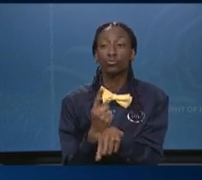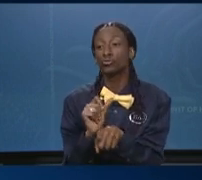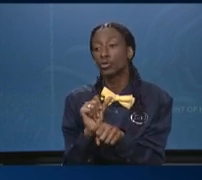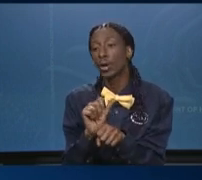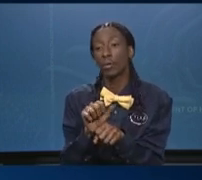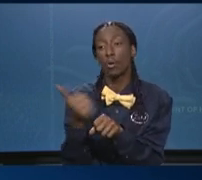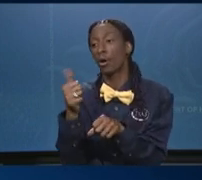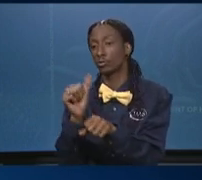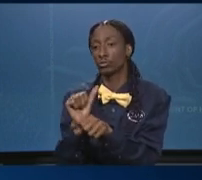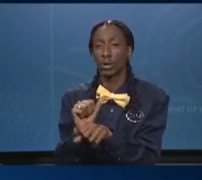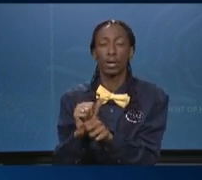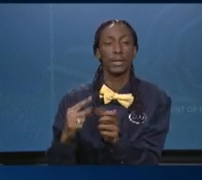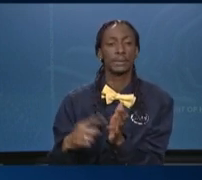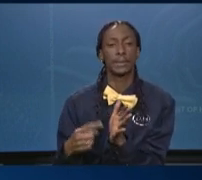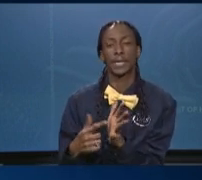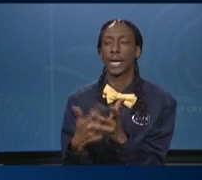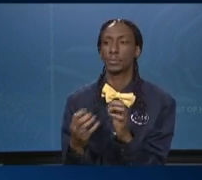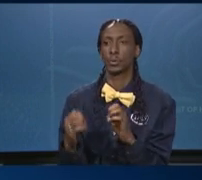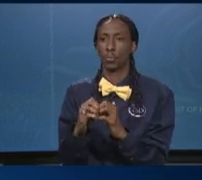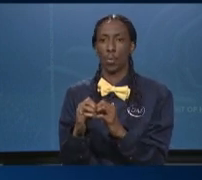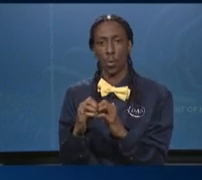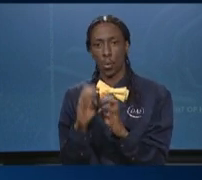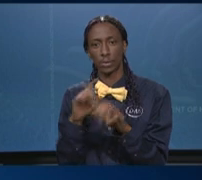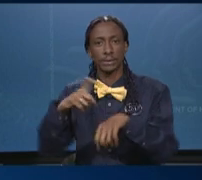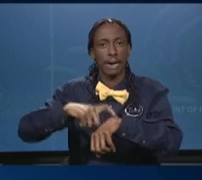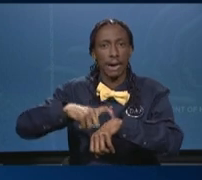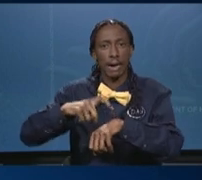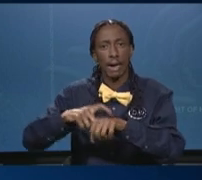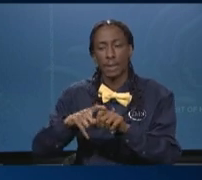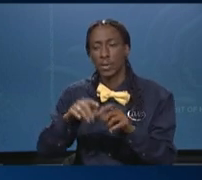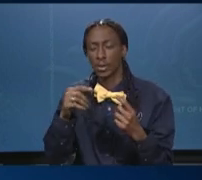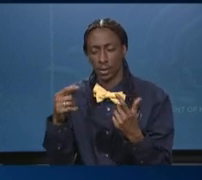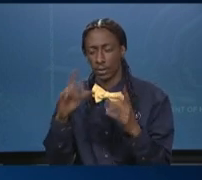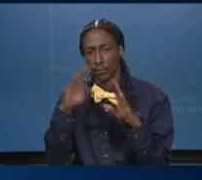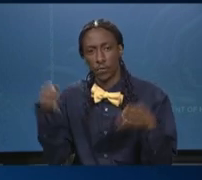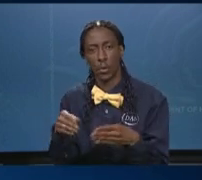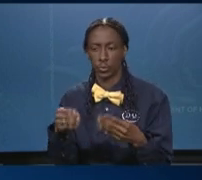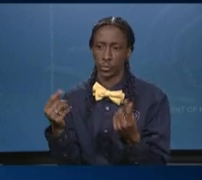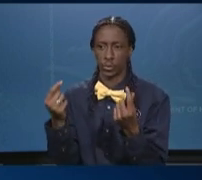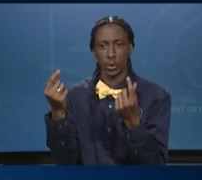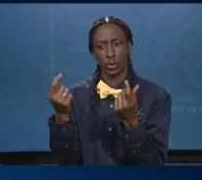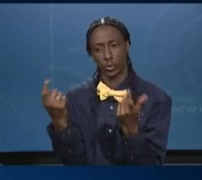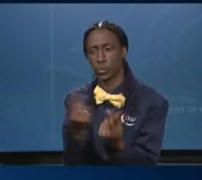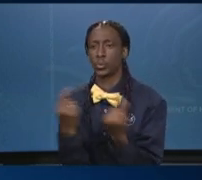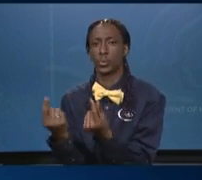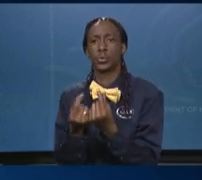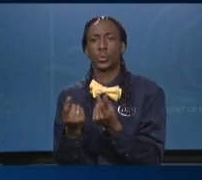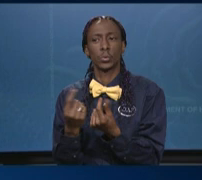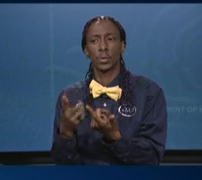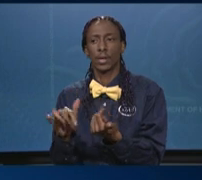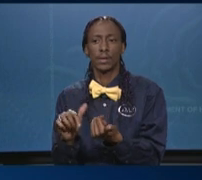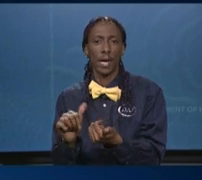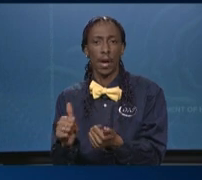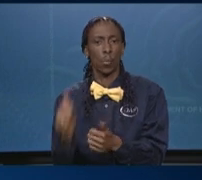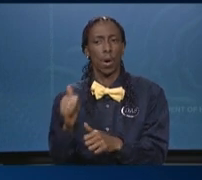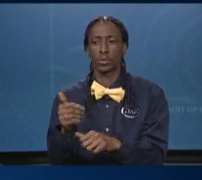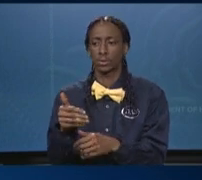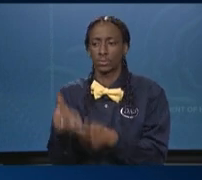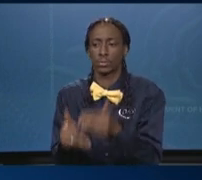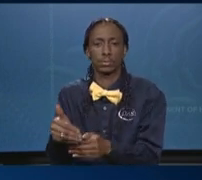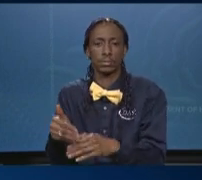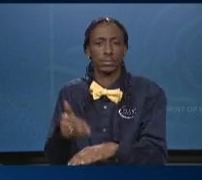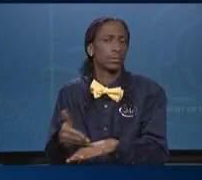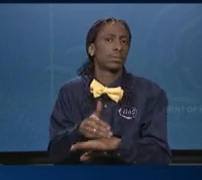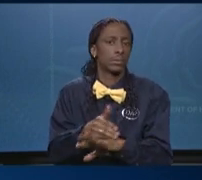job, sometimes you spend more minutes, more hours doing stuff, and it's not necessarily it's going to make a dent. But here at HHS,